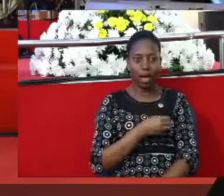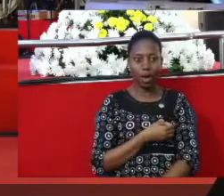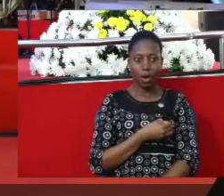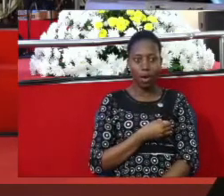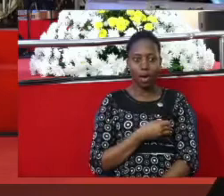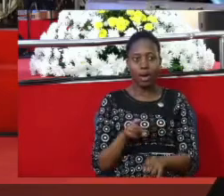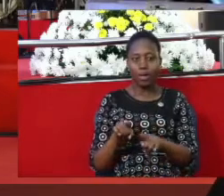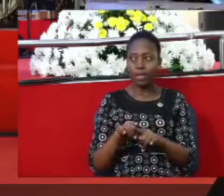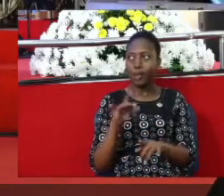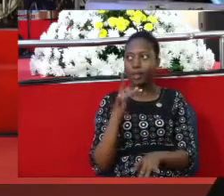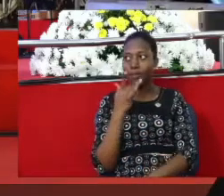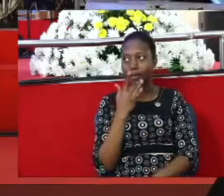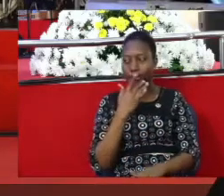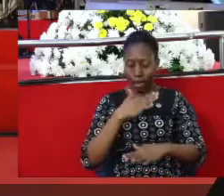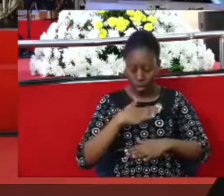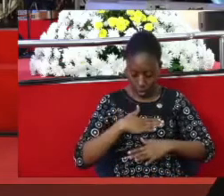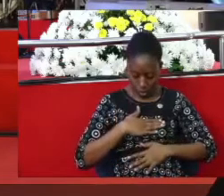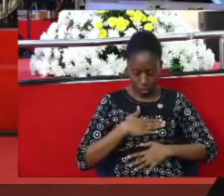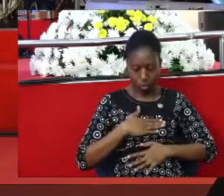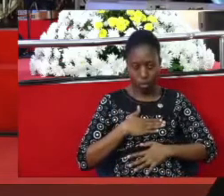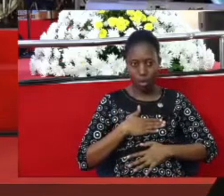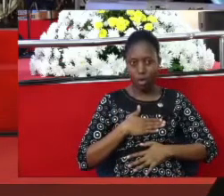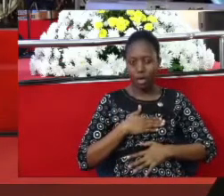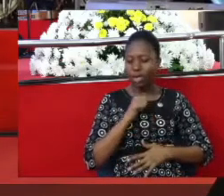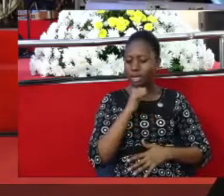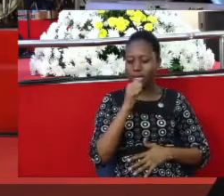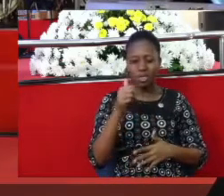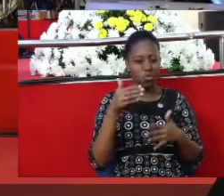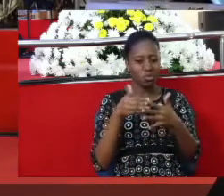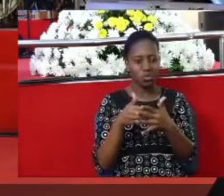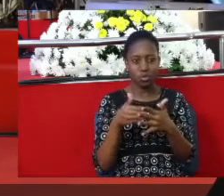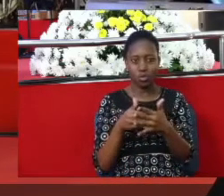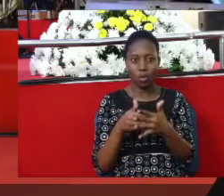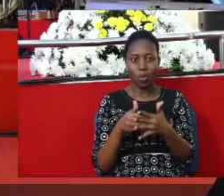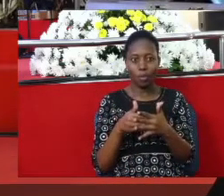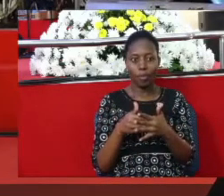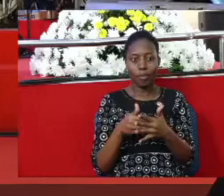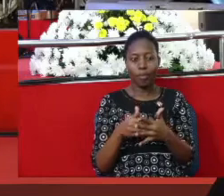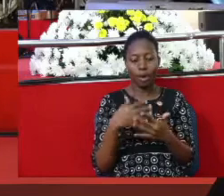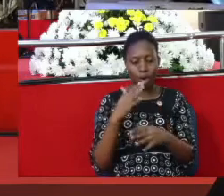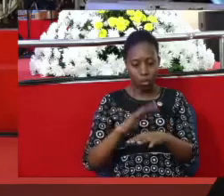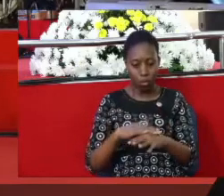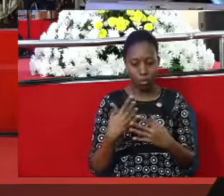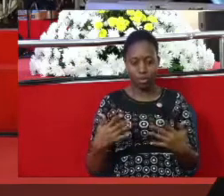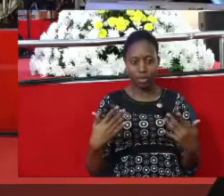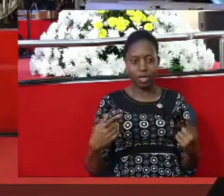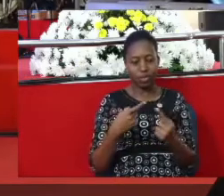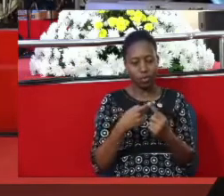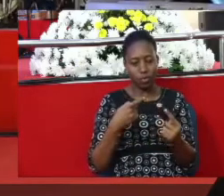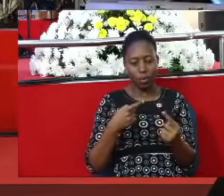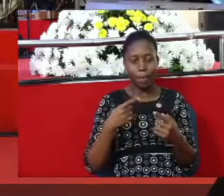and honor. He withholds no good from those who have integrity. Withhold is to